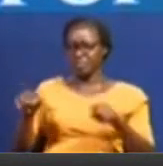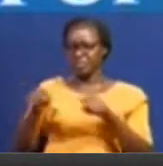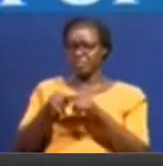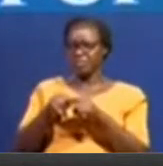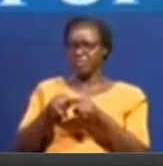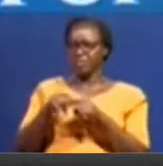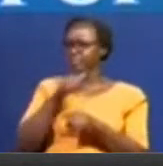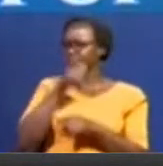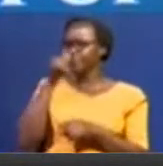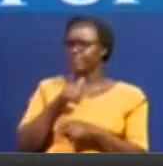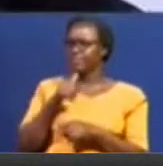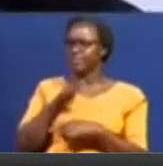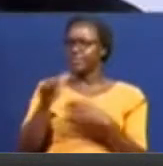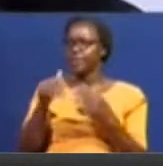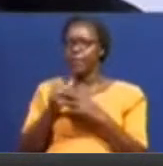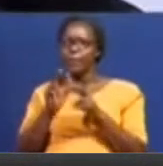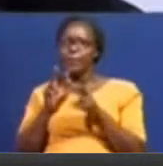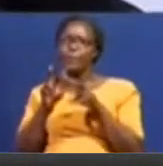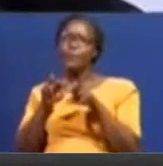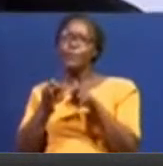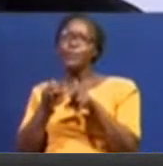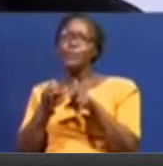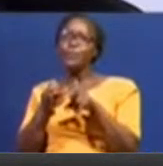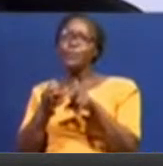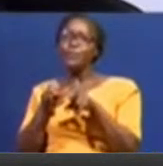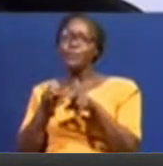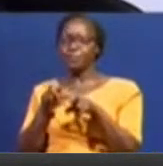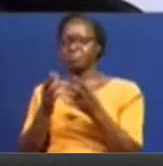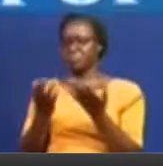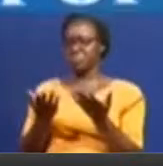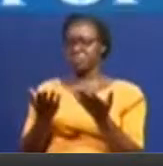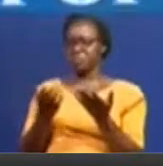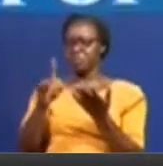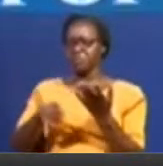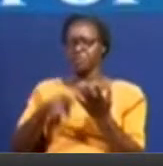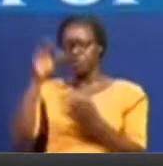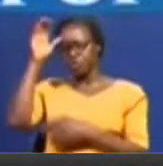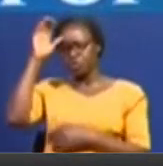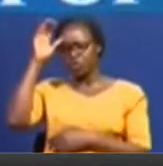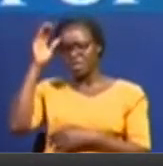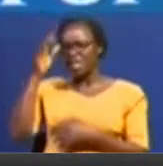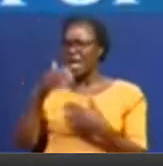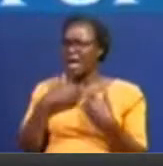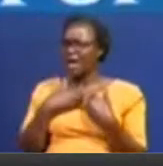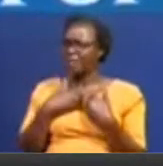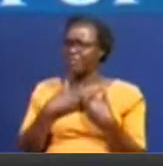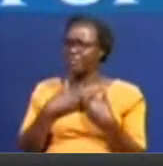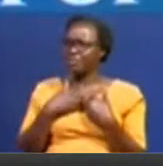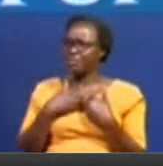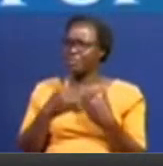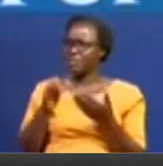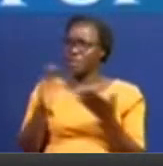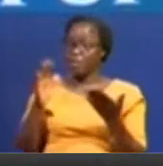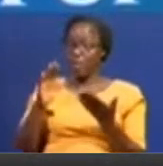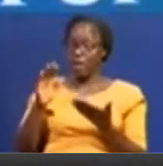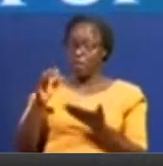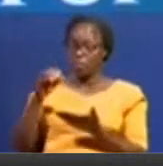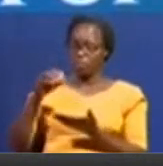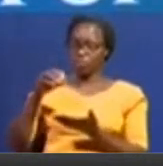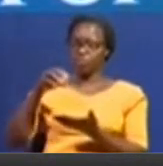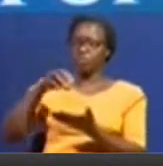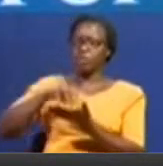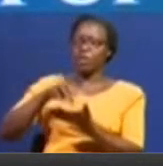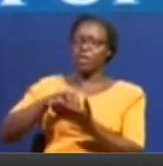secret. Everyone is looking in, so we need maybe to consider having more polling stations